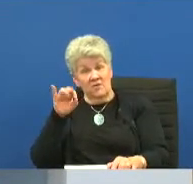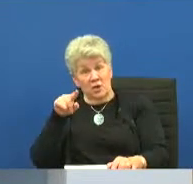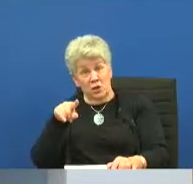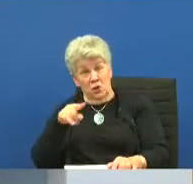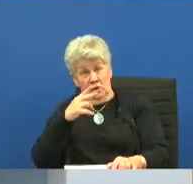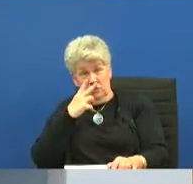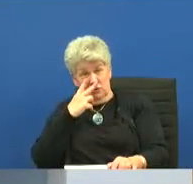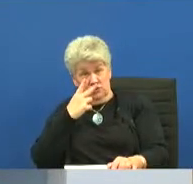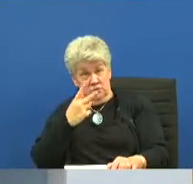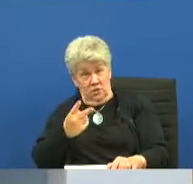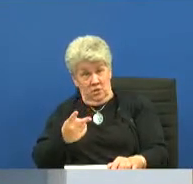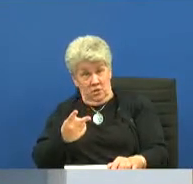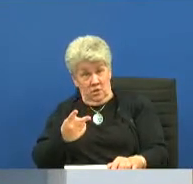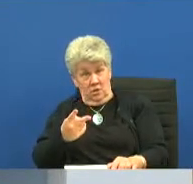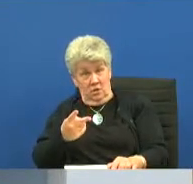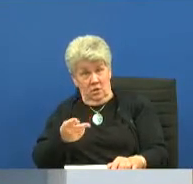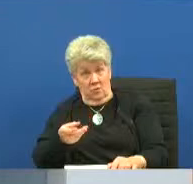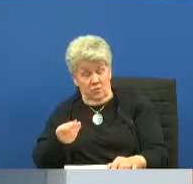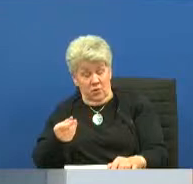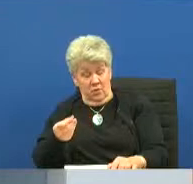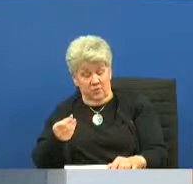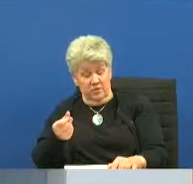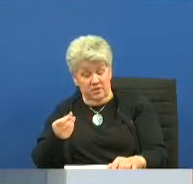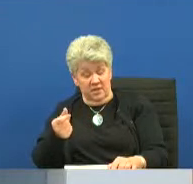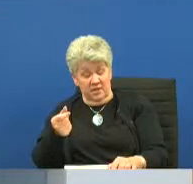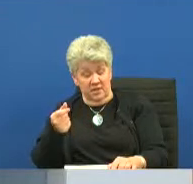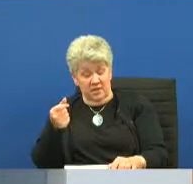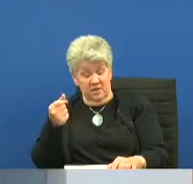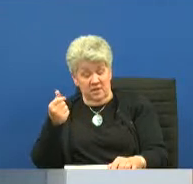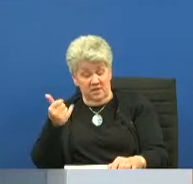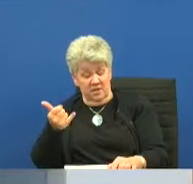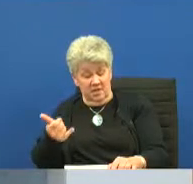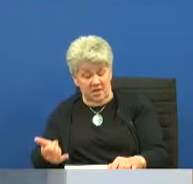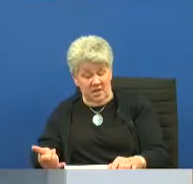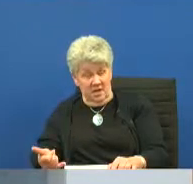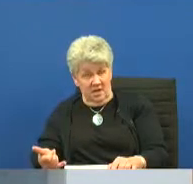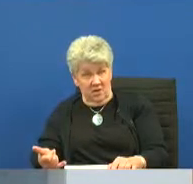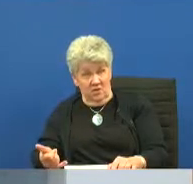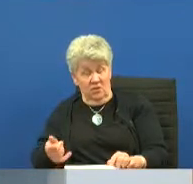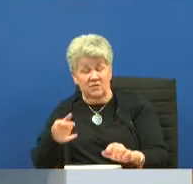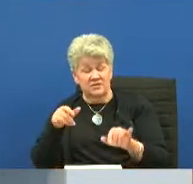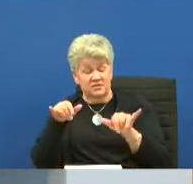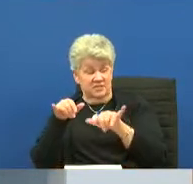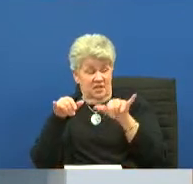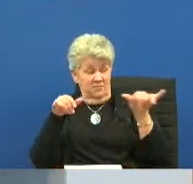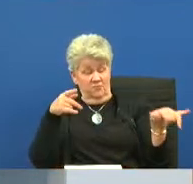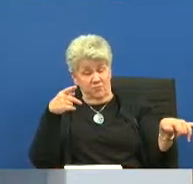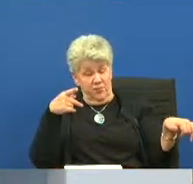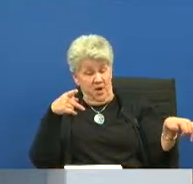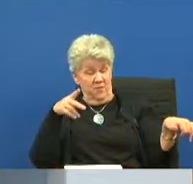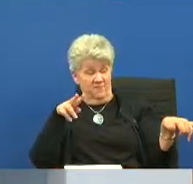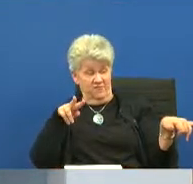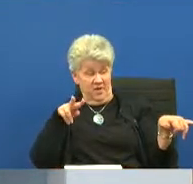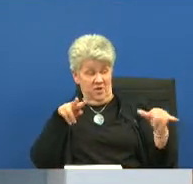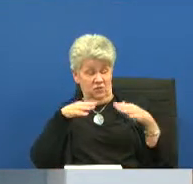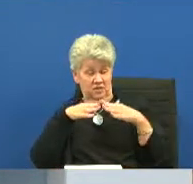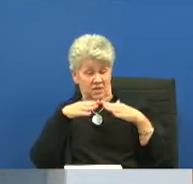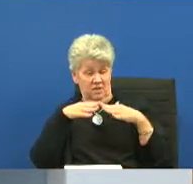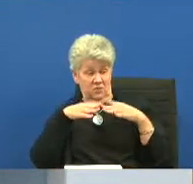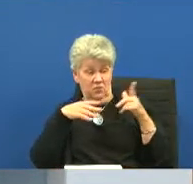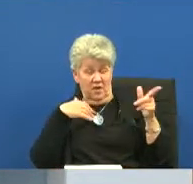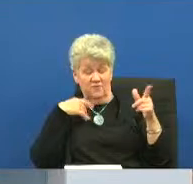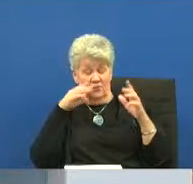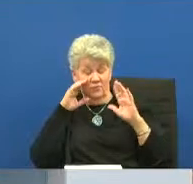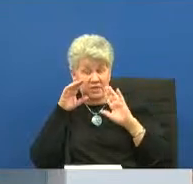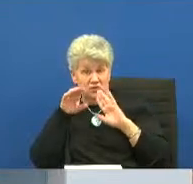see the property that we have that DeLuca has rolled in out in Prairieville and the look of it, there are some pictures